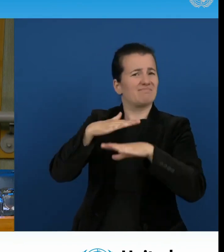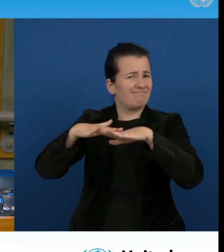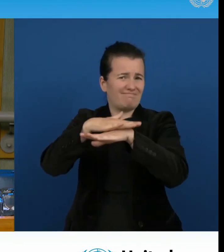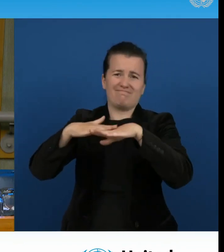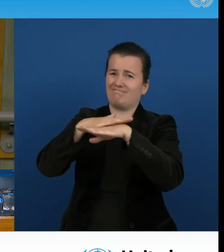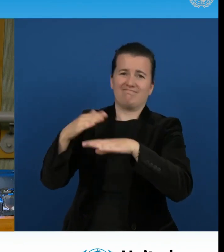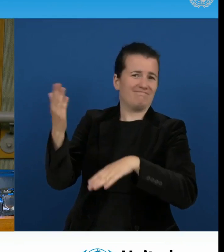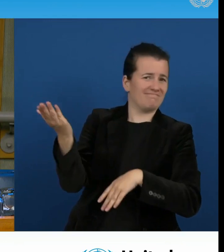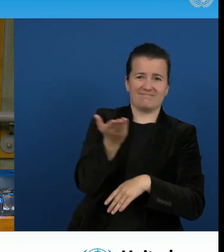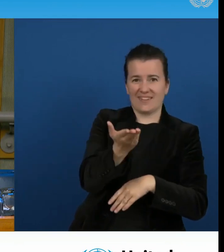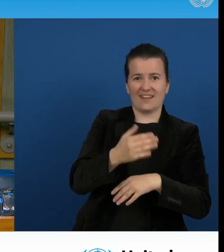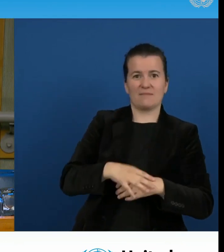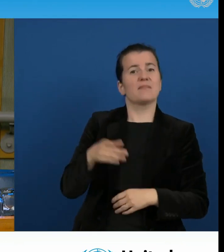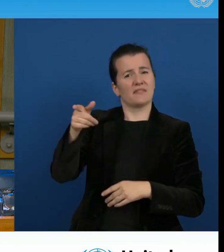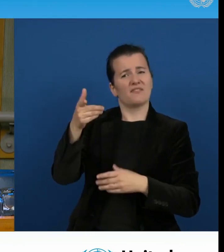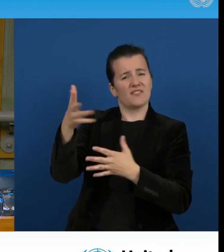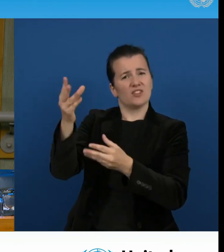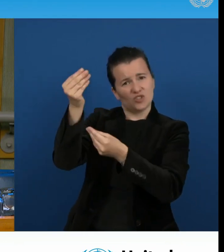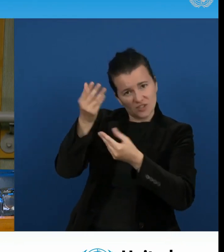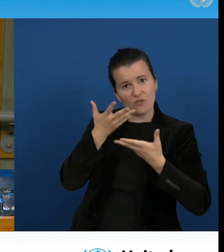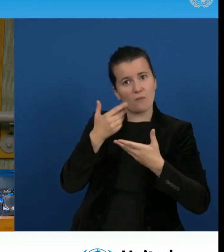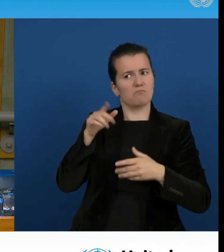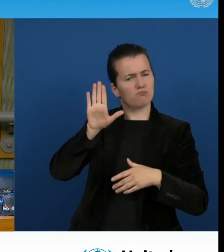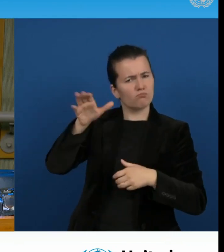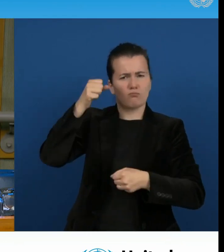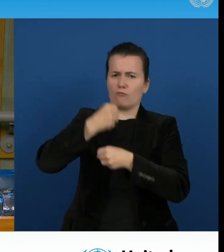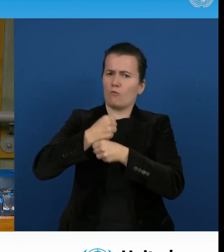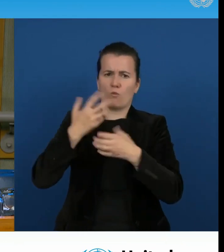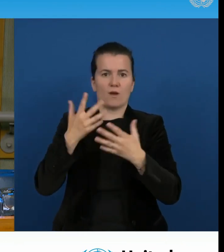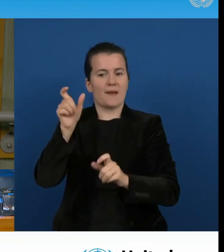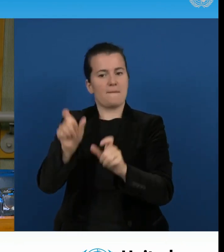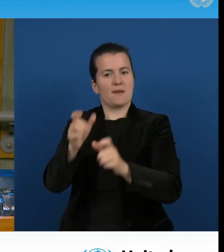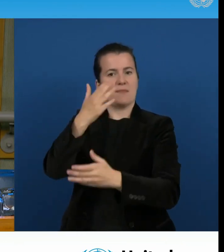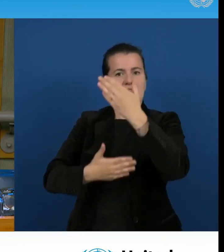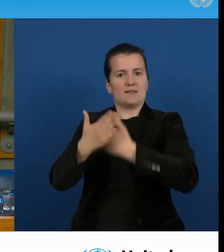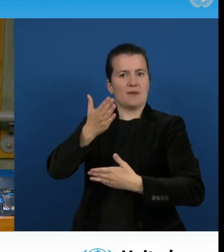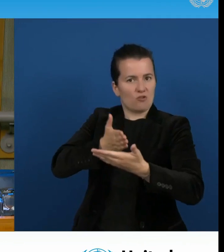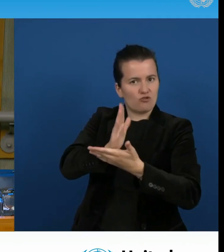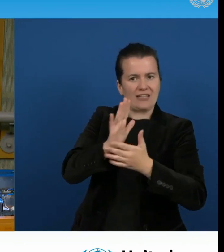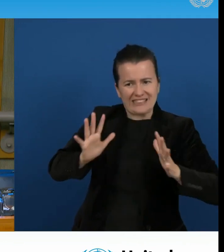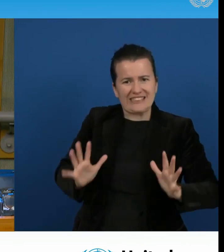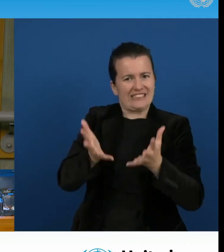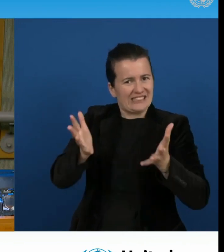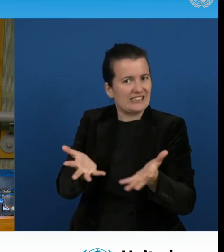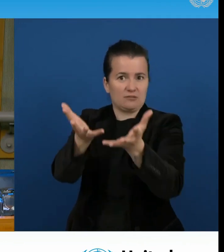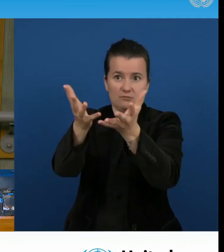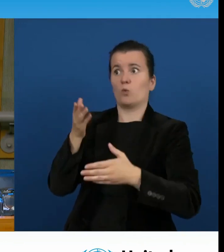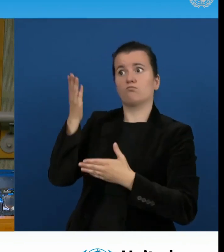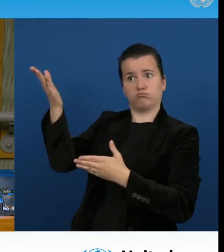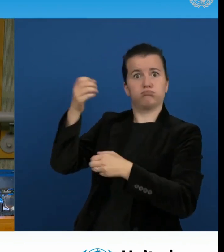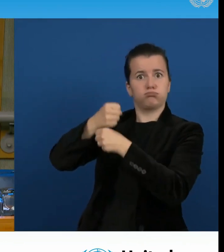the promotion of the rights of persons with disabilities. Excellencies, distinguished delegates, ladies and gentlemen, ILO